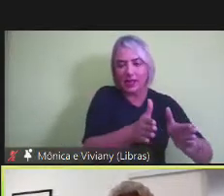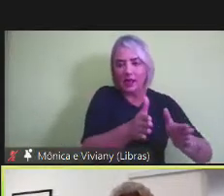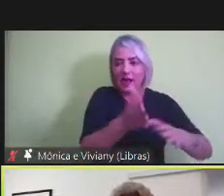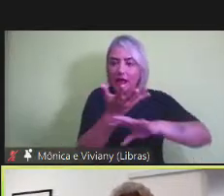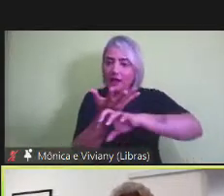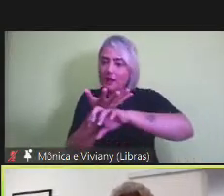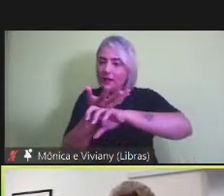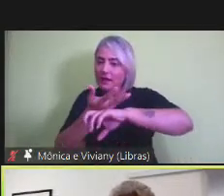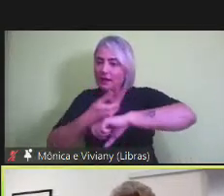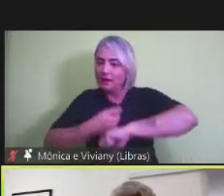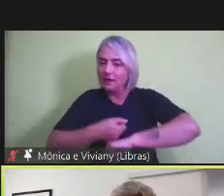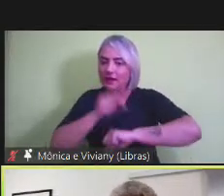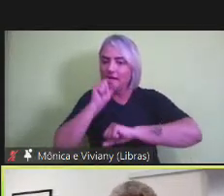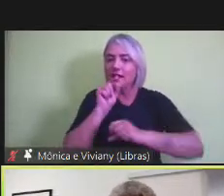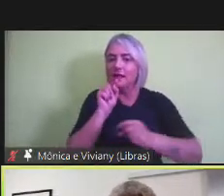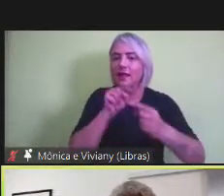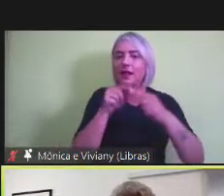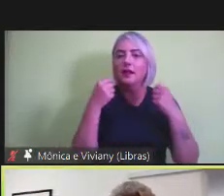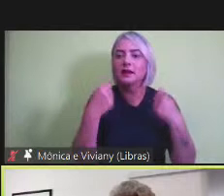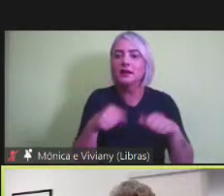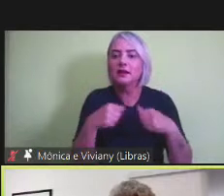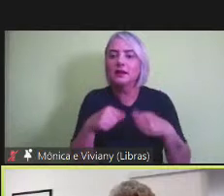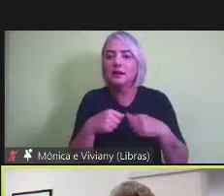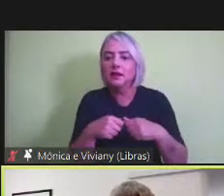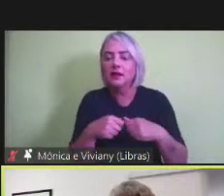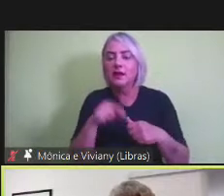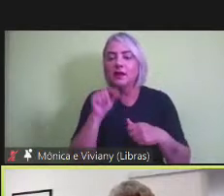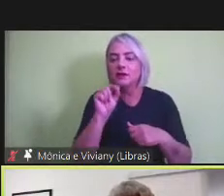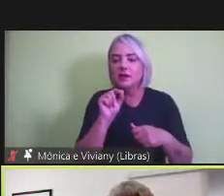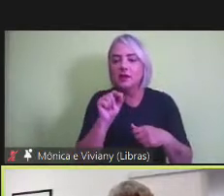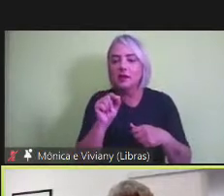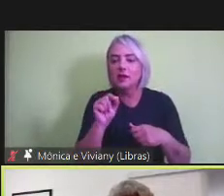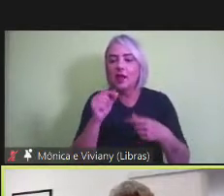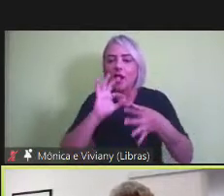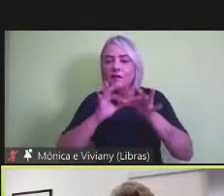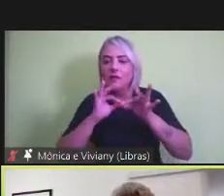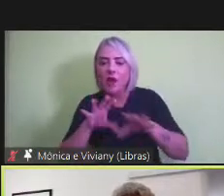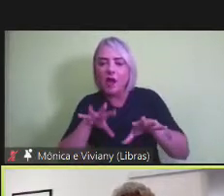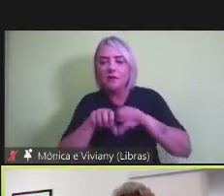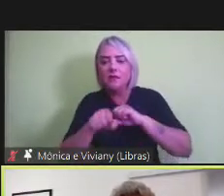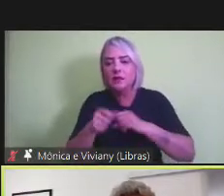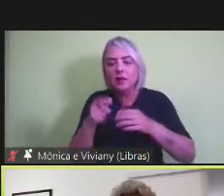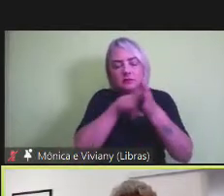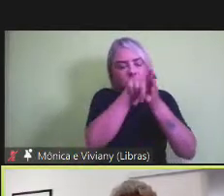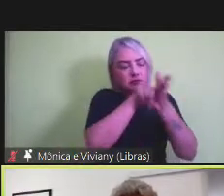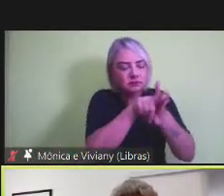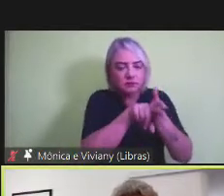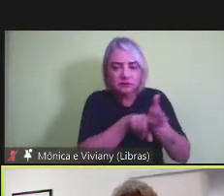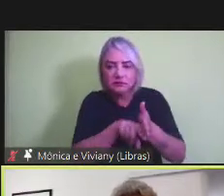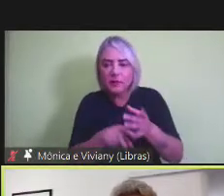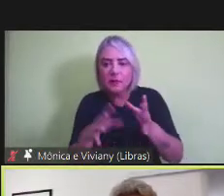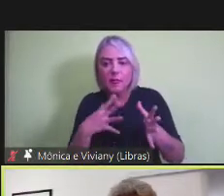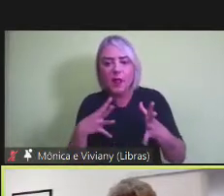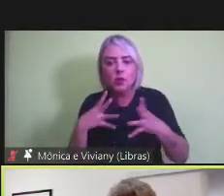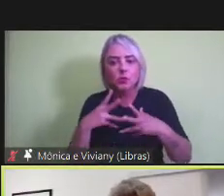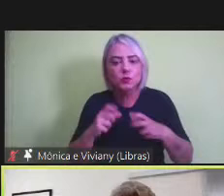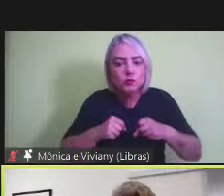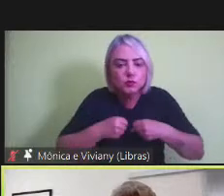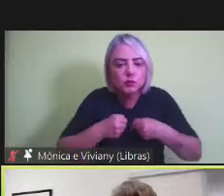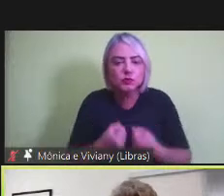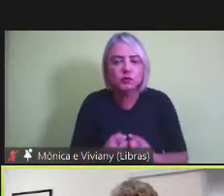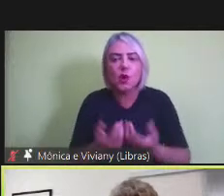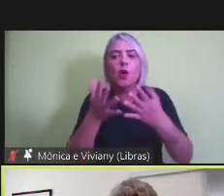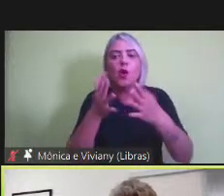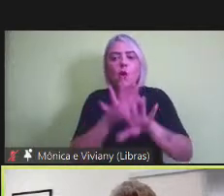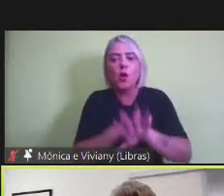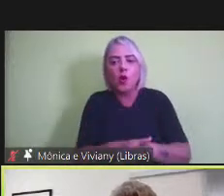but interdisciplinarity is about the needs very closely to teaching, education, and research, because it is all